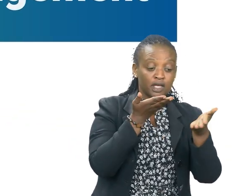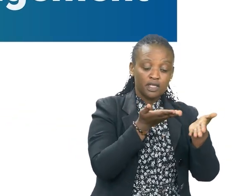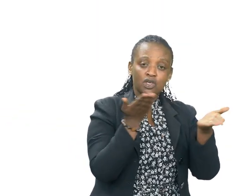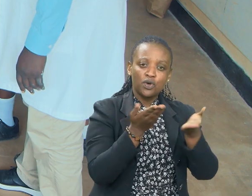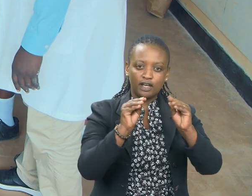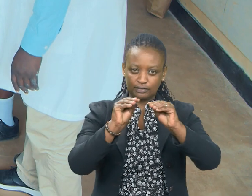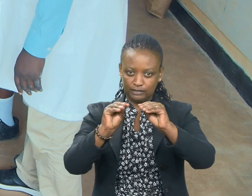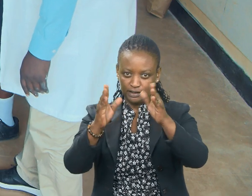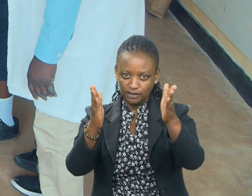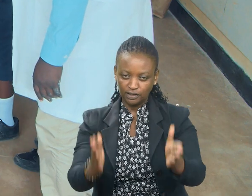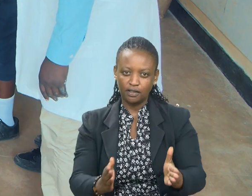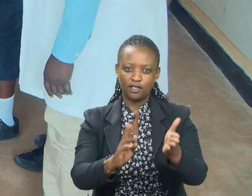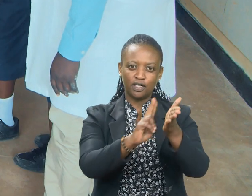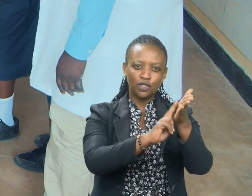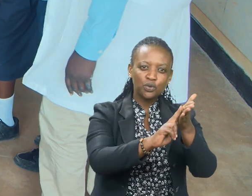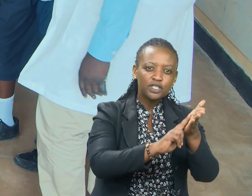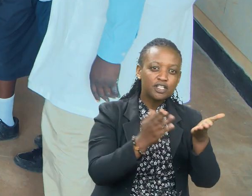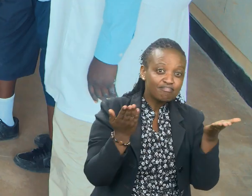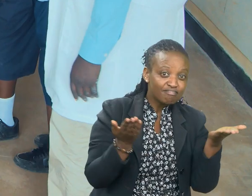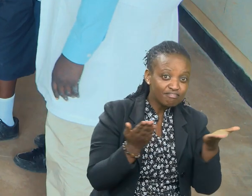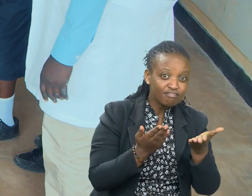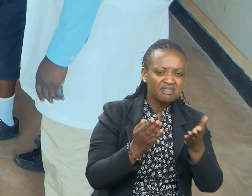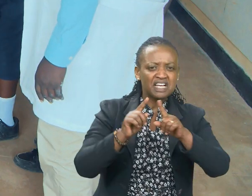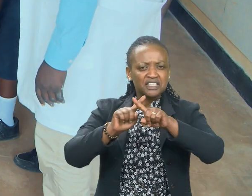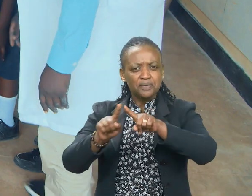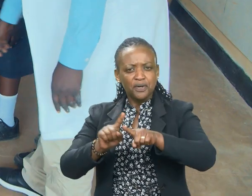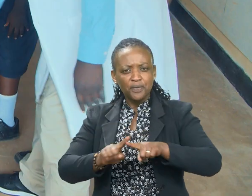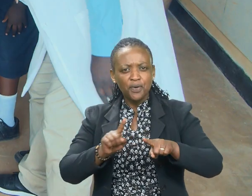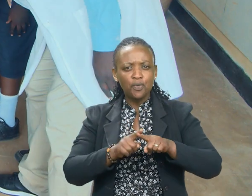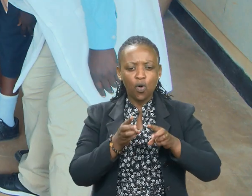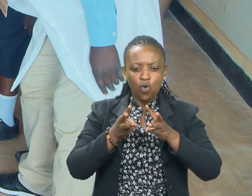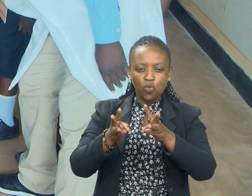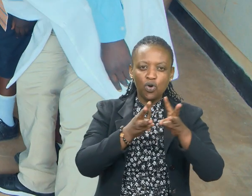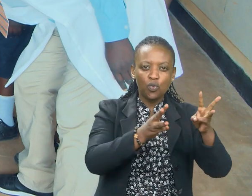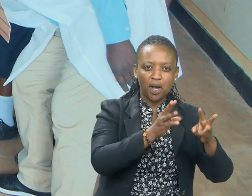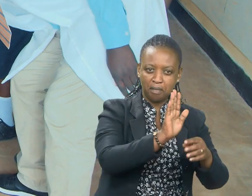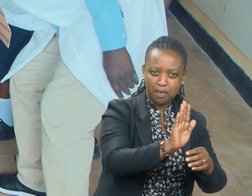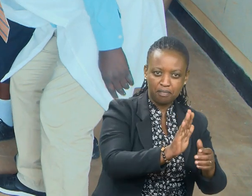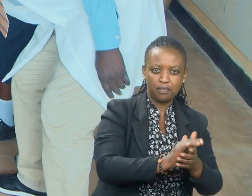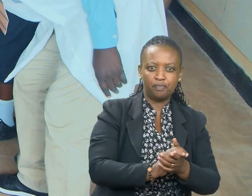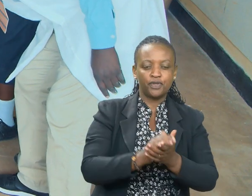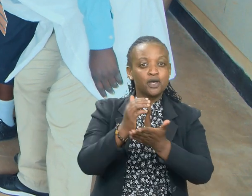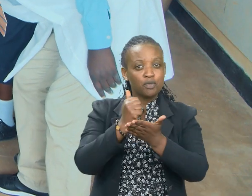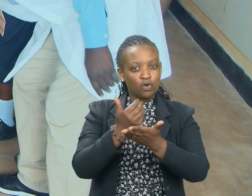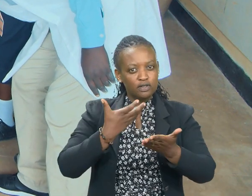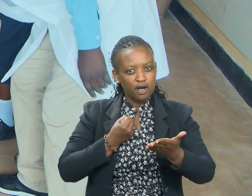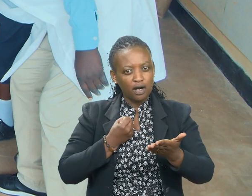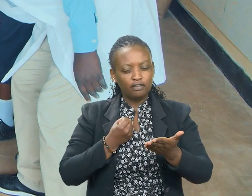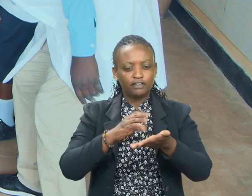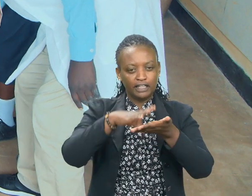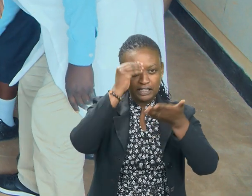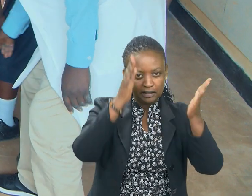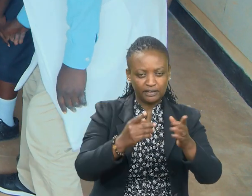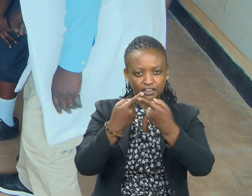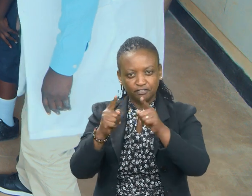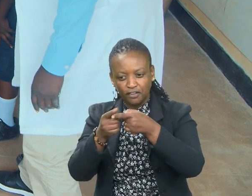is where a teacher uses different styles, because we are having